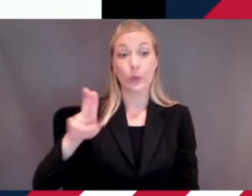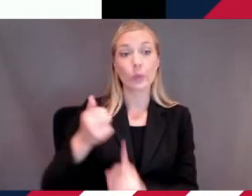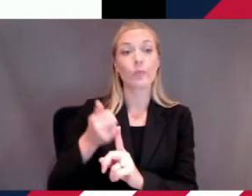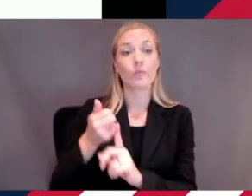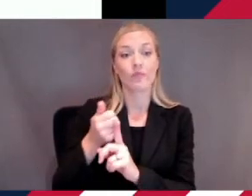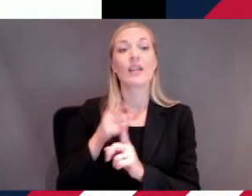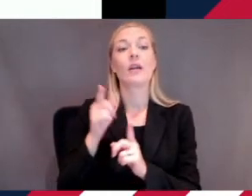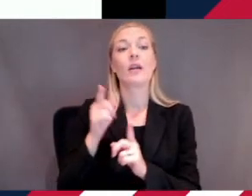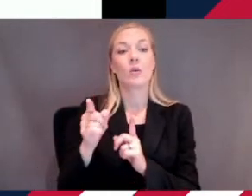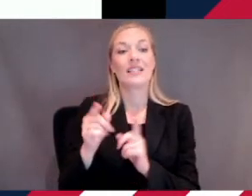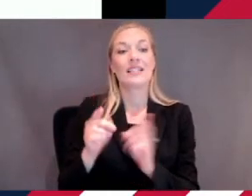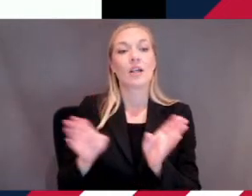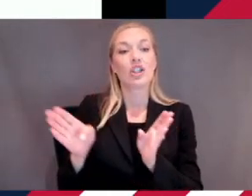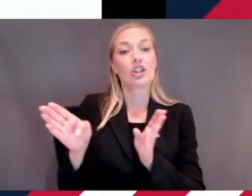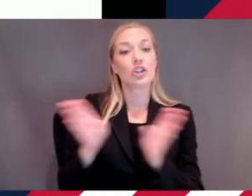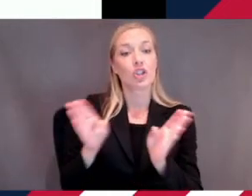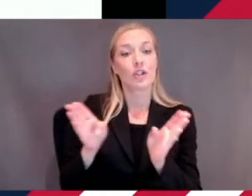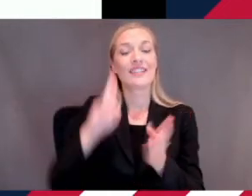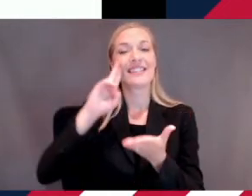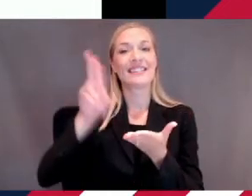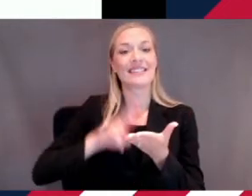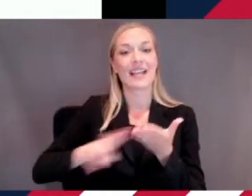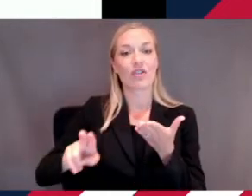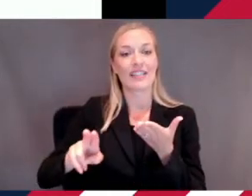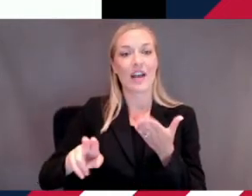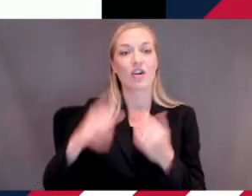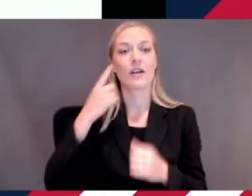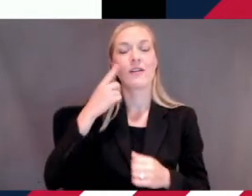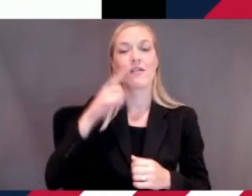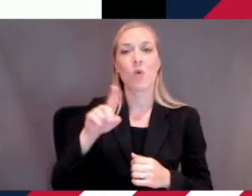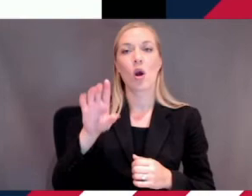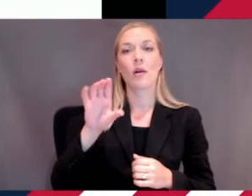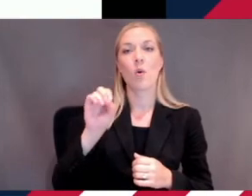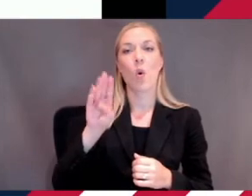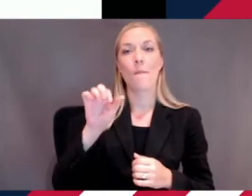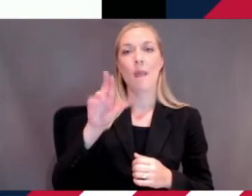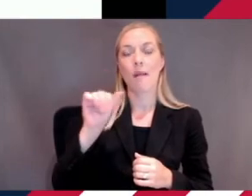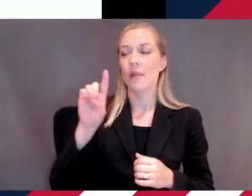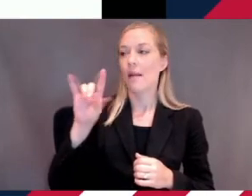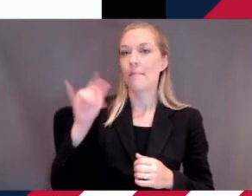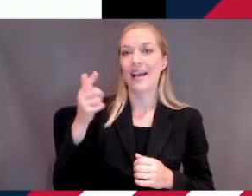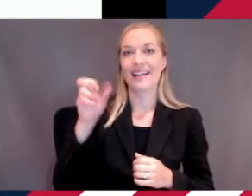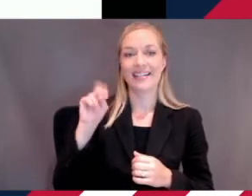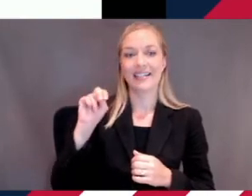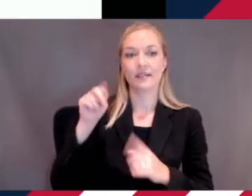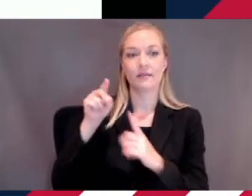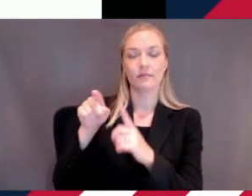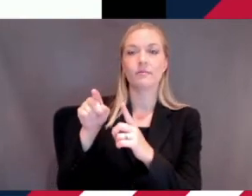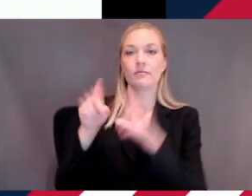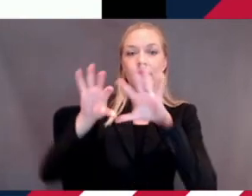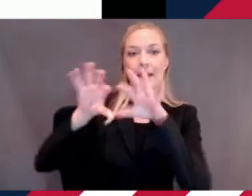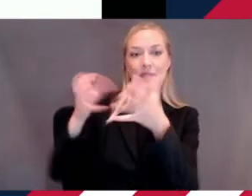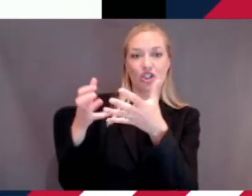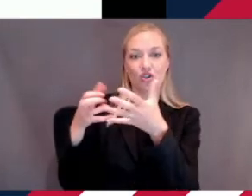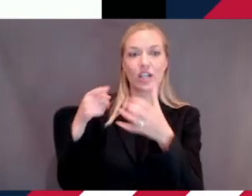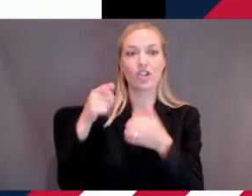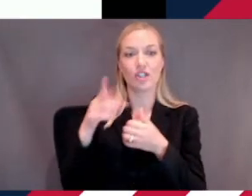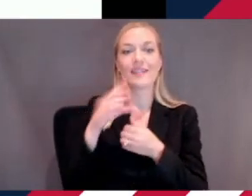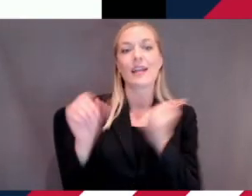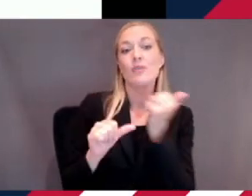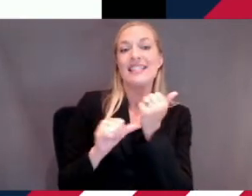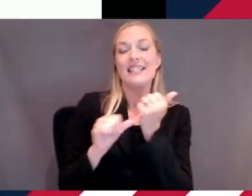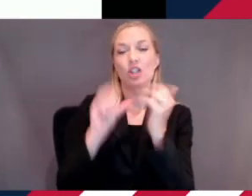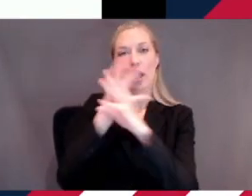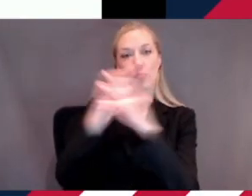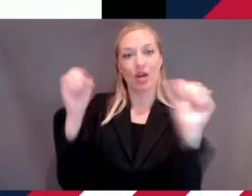appointment to this position, Mr. Liu was Assistant to the President and White House Cabinet Secretary. Mr. Liu is currently a member of the Democratic